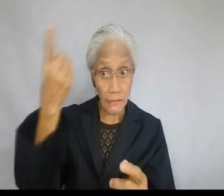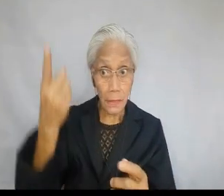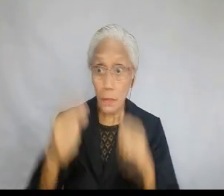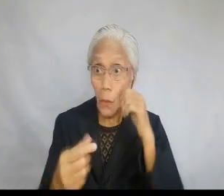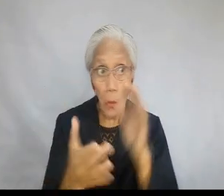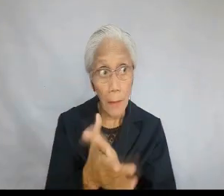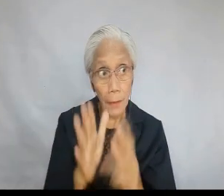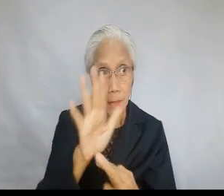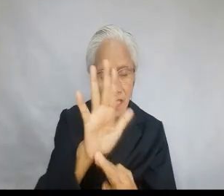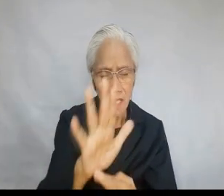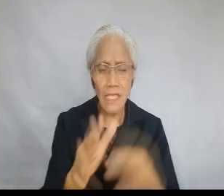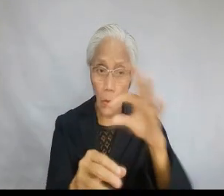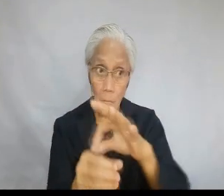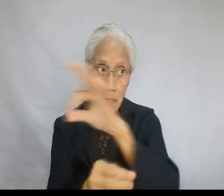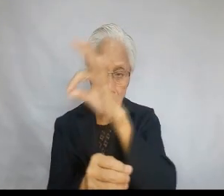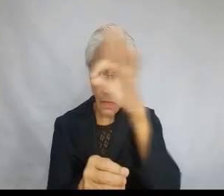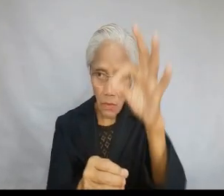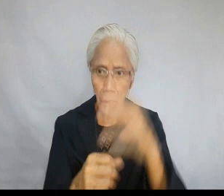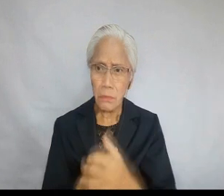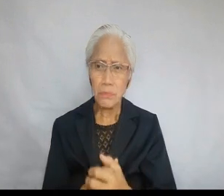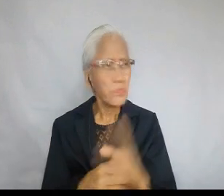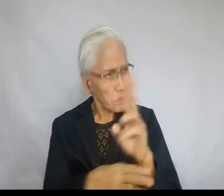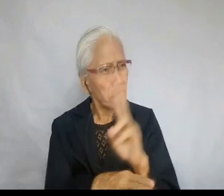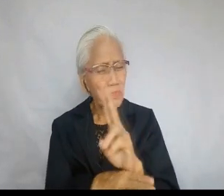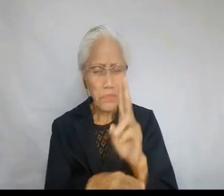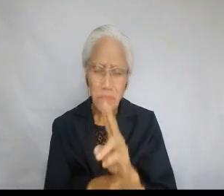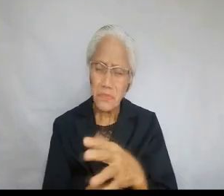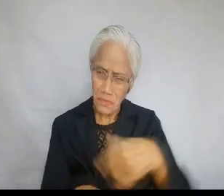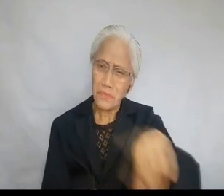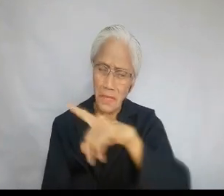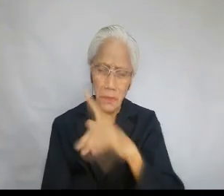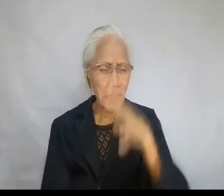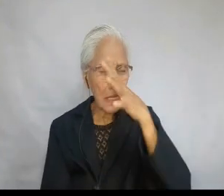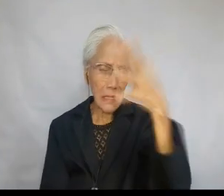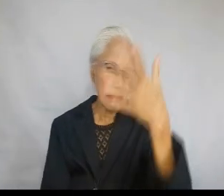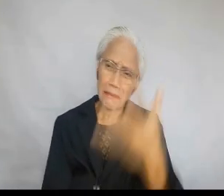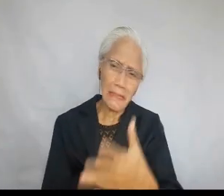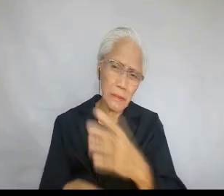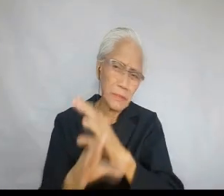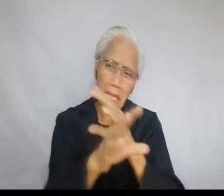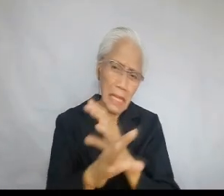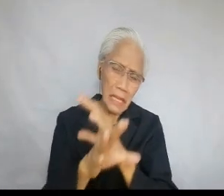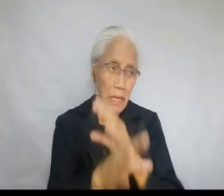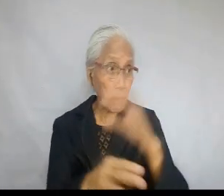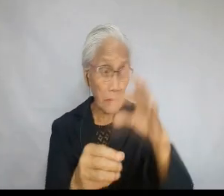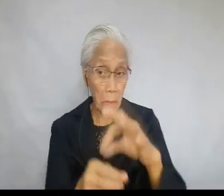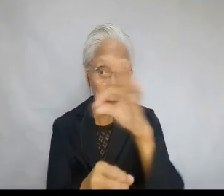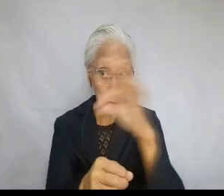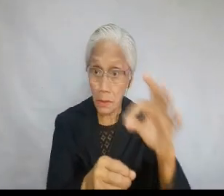wife represents our soul. We usually neglect taking care of our